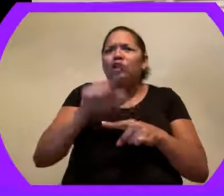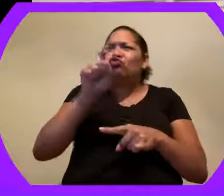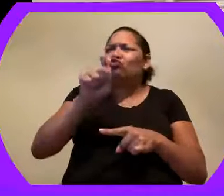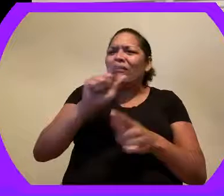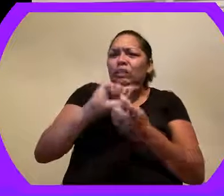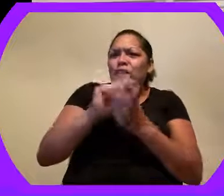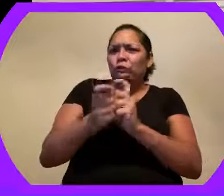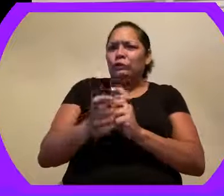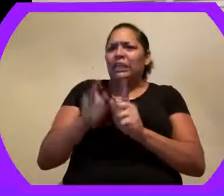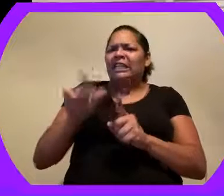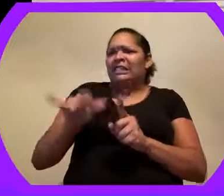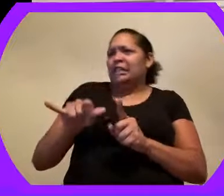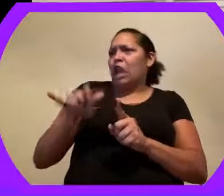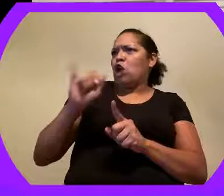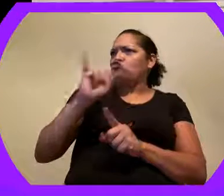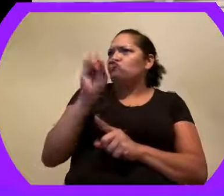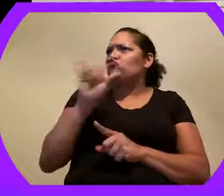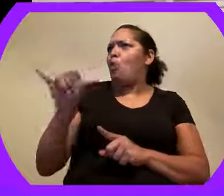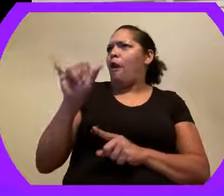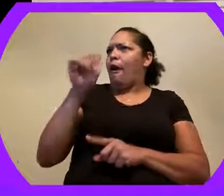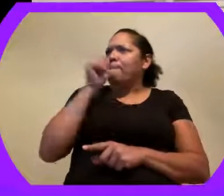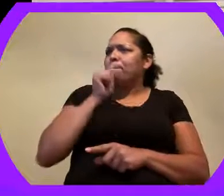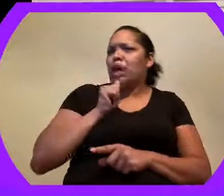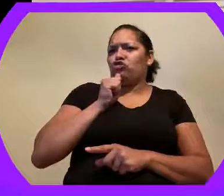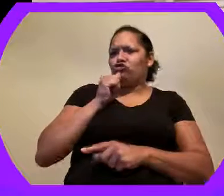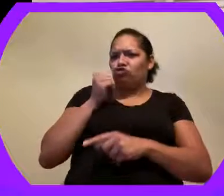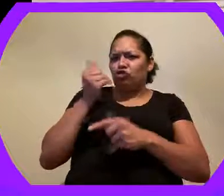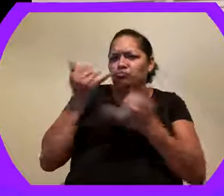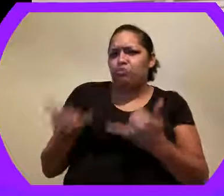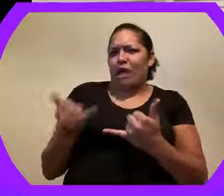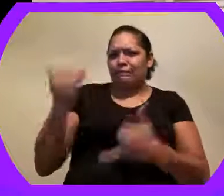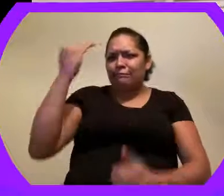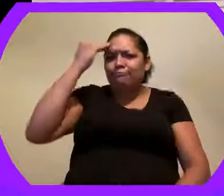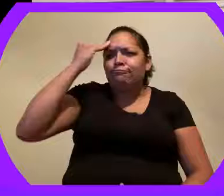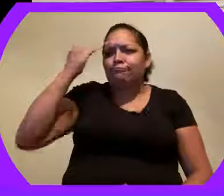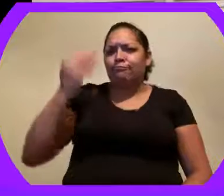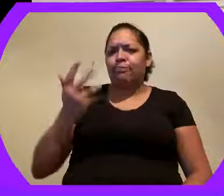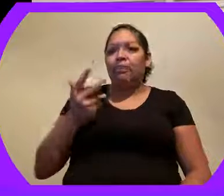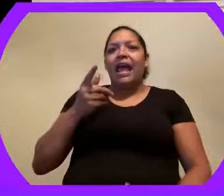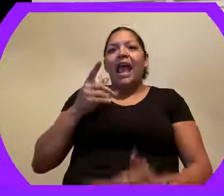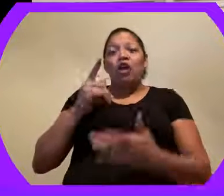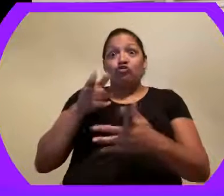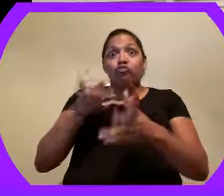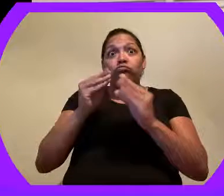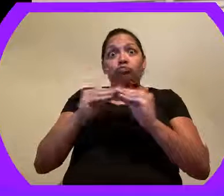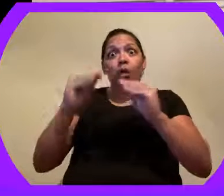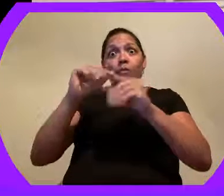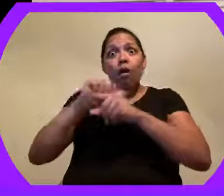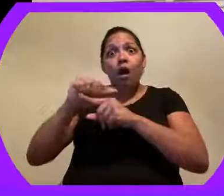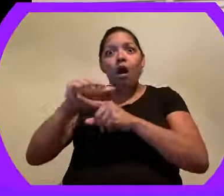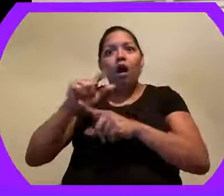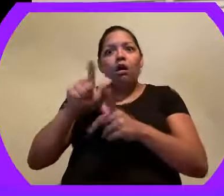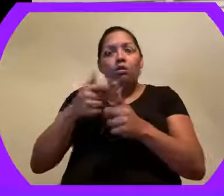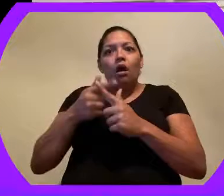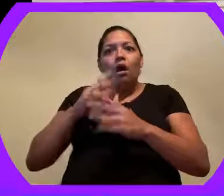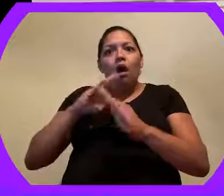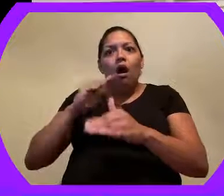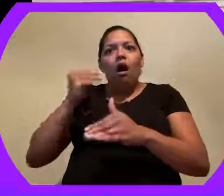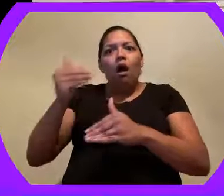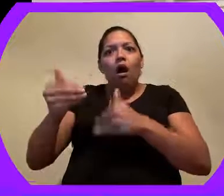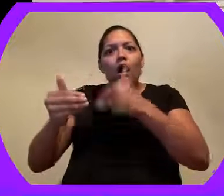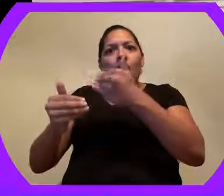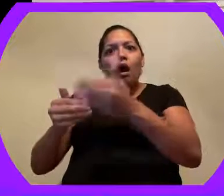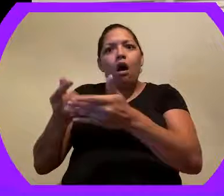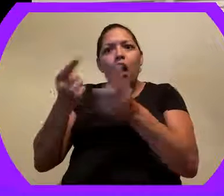And so this does take practice to change things, to create joy, to create patience, to create presence out of nowhere. But the more you start to do it, the more it starts to happen by